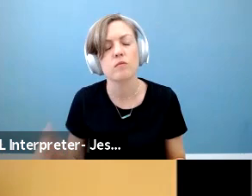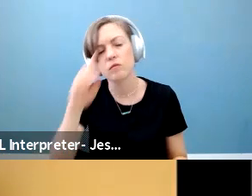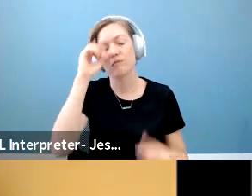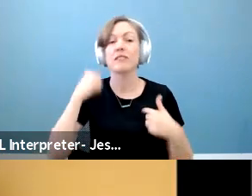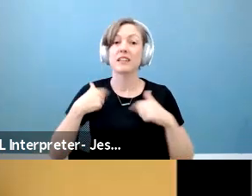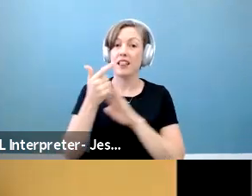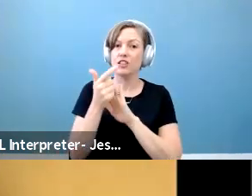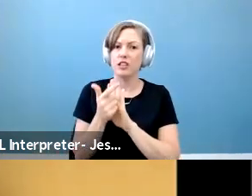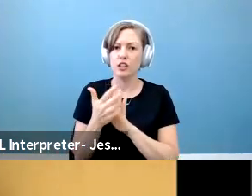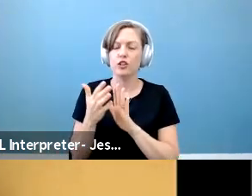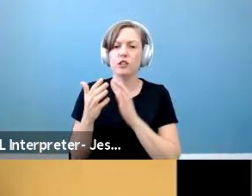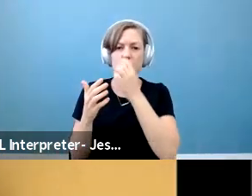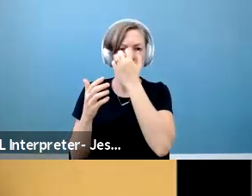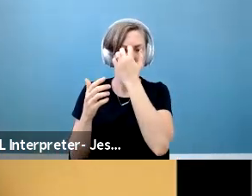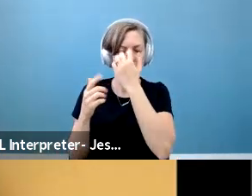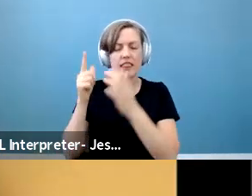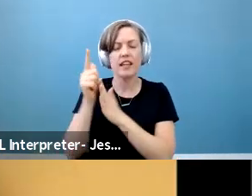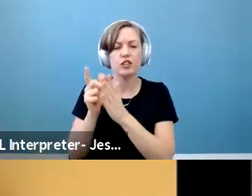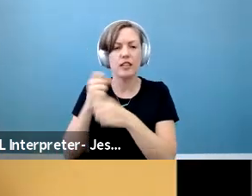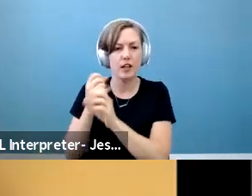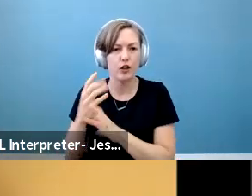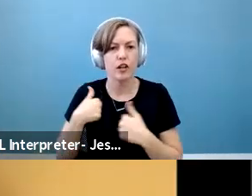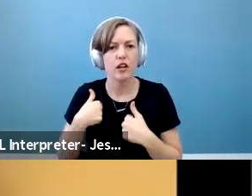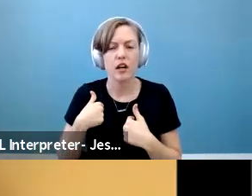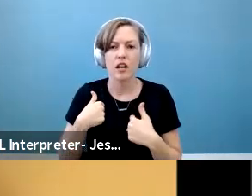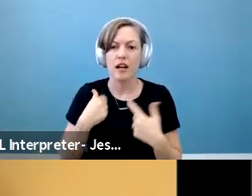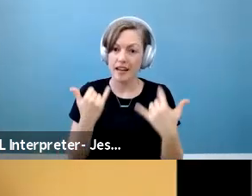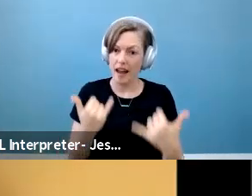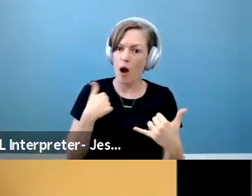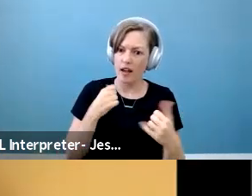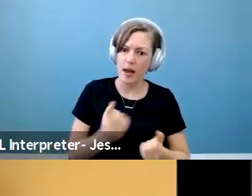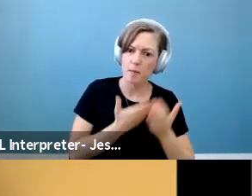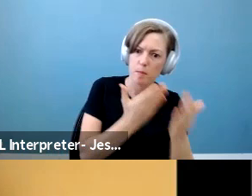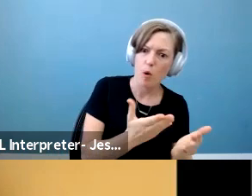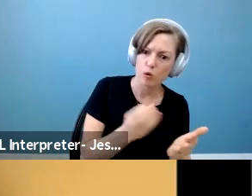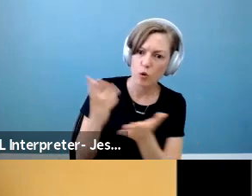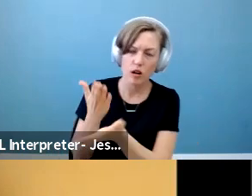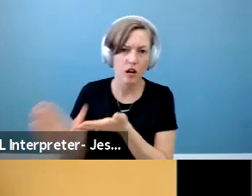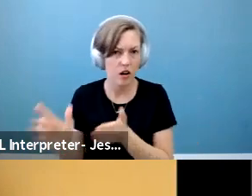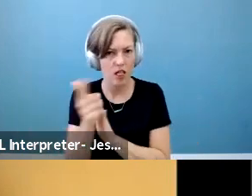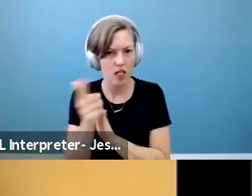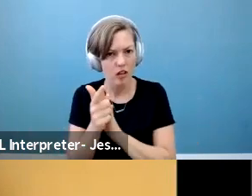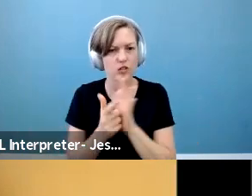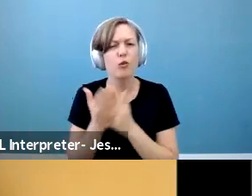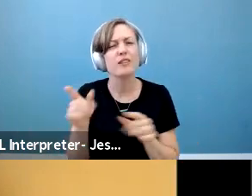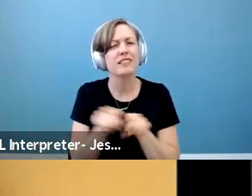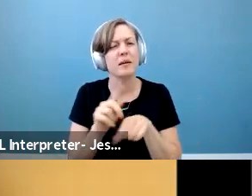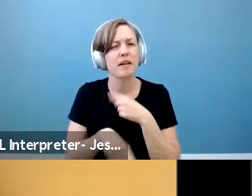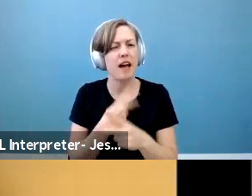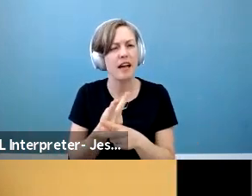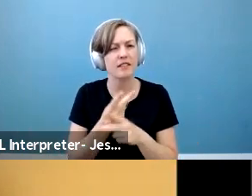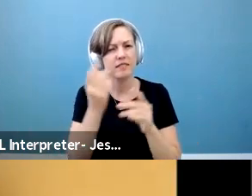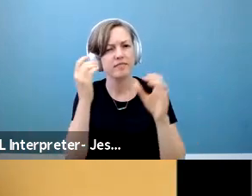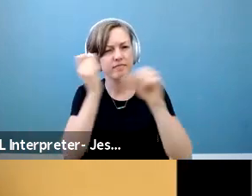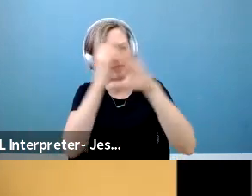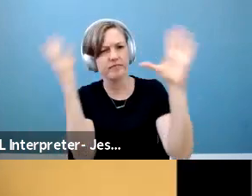I have the same obligation to weigh current law and proposed legislation through a similar kind of lens, one that's